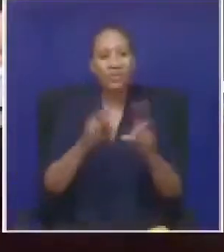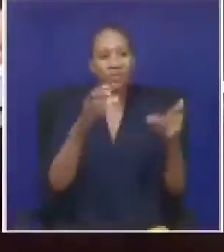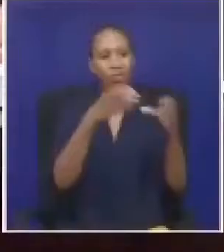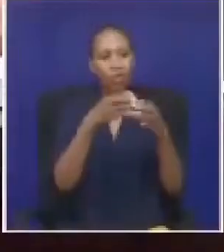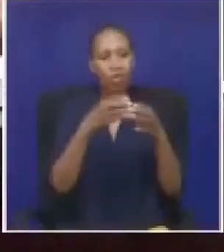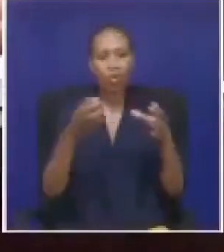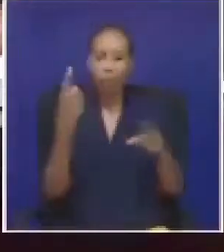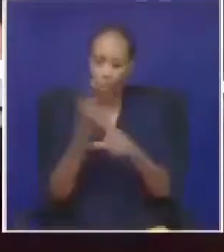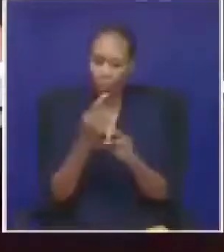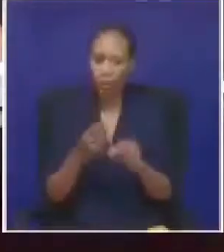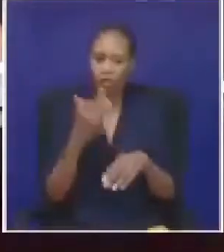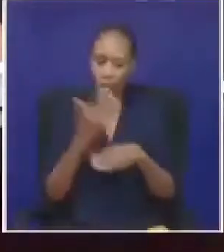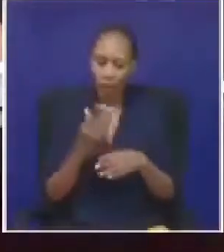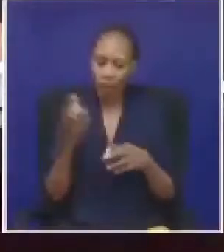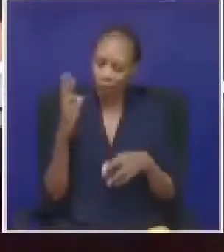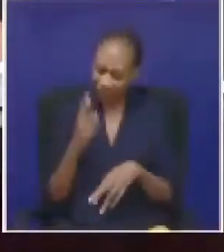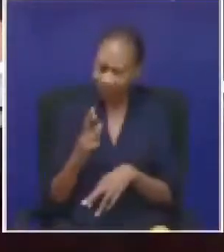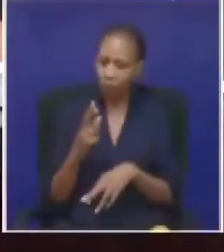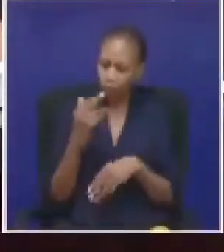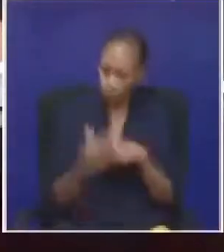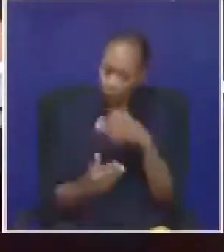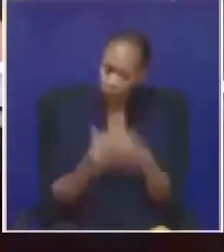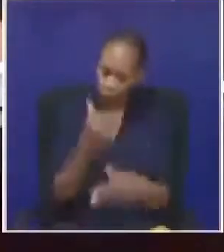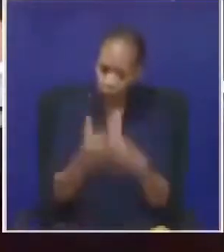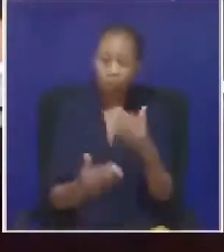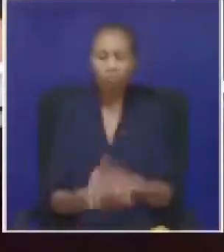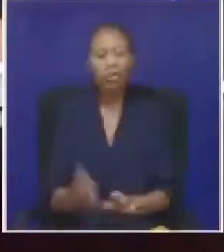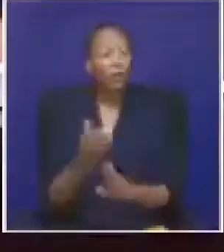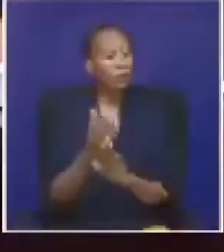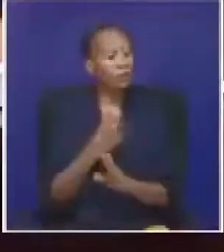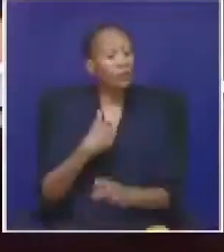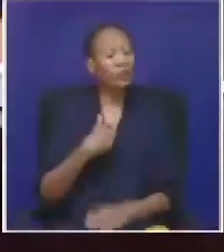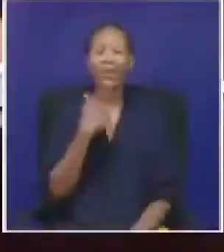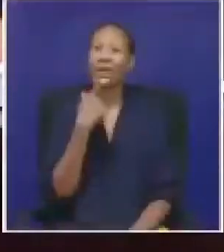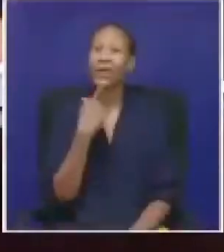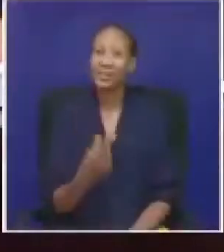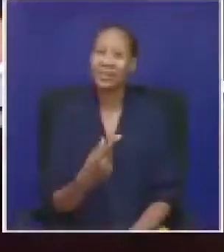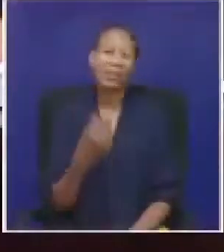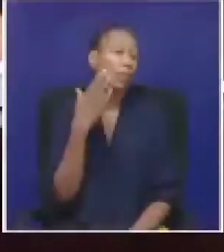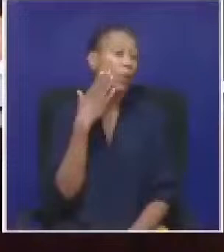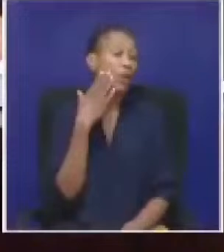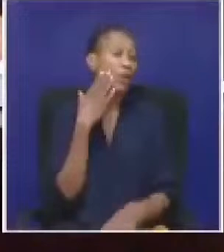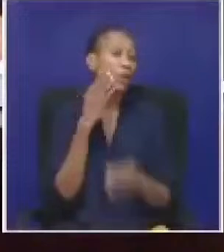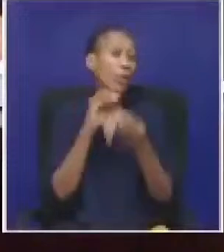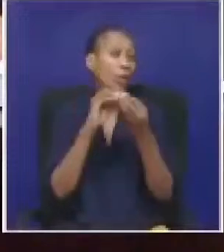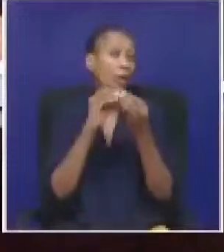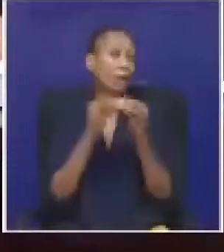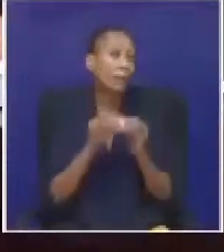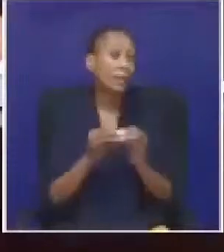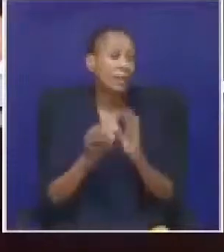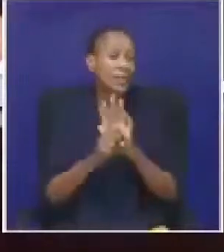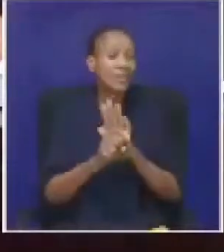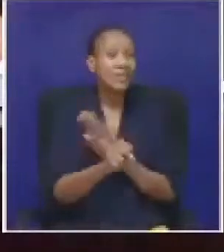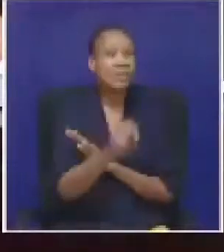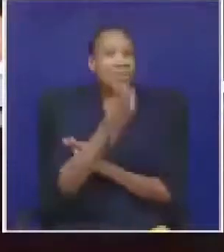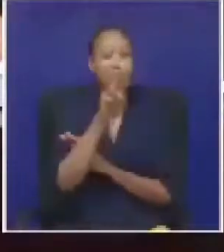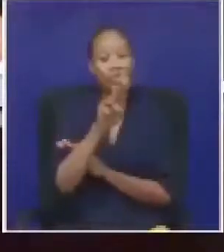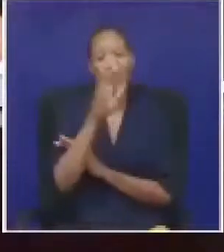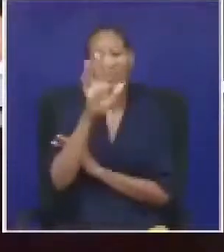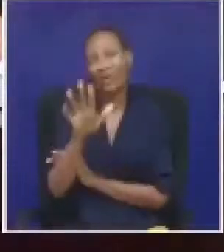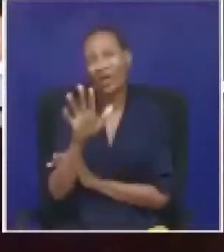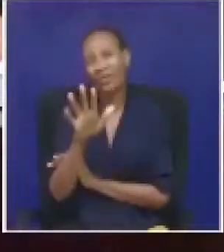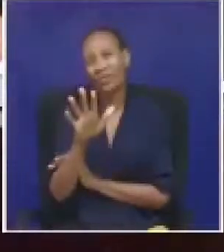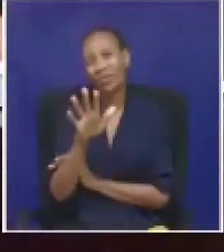say earlier on that when it came to the amendment of Section